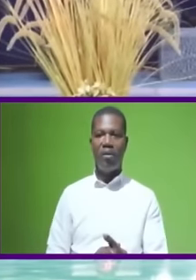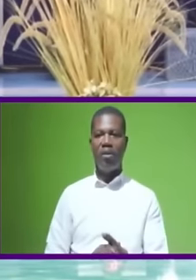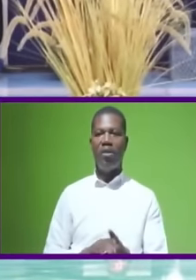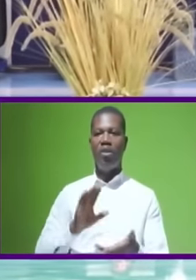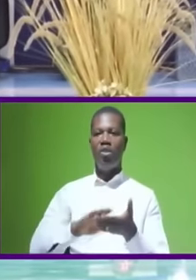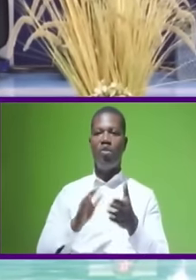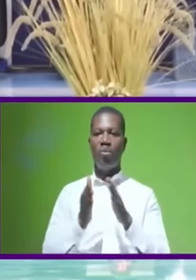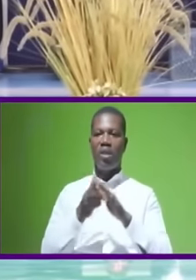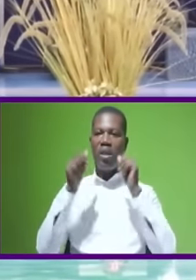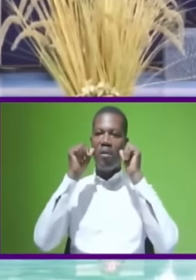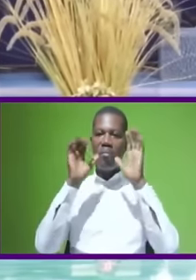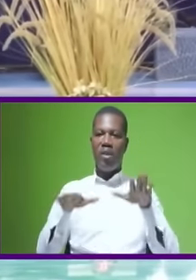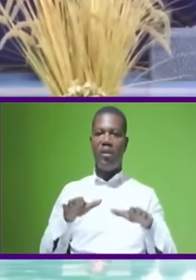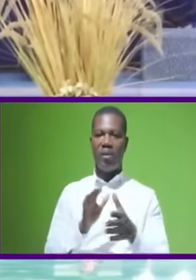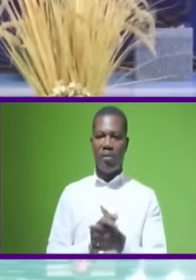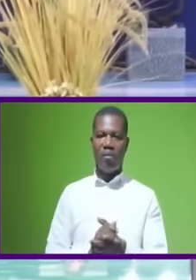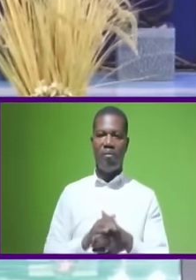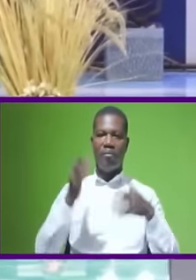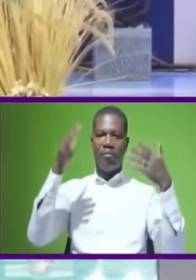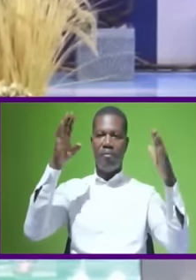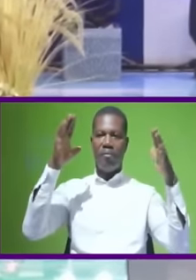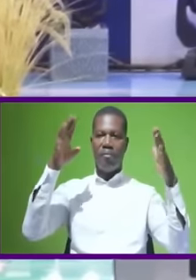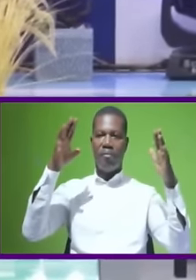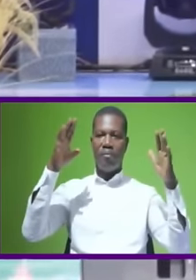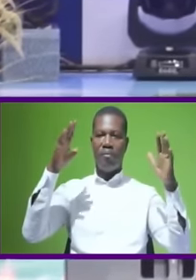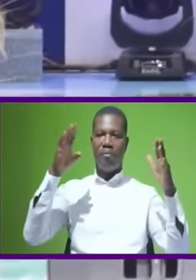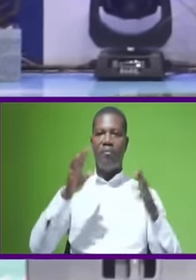Amen. You shall be blessed.